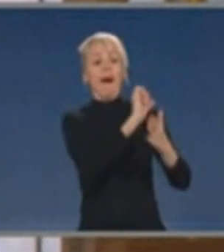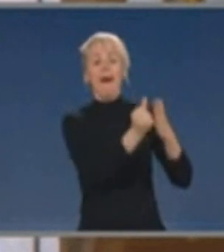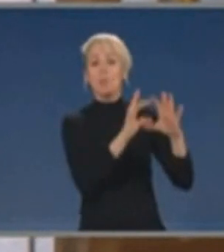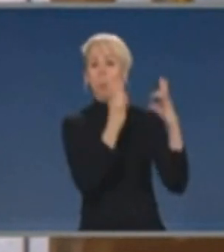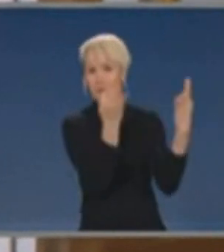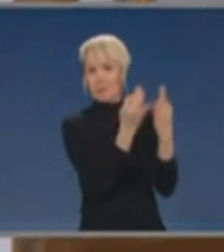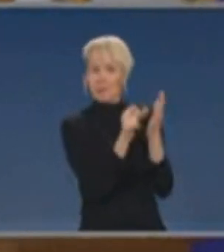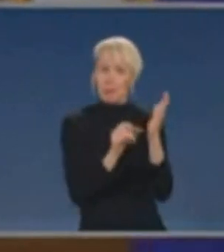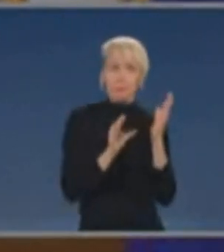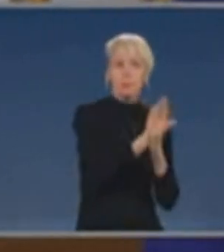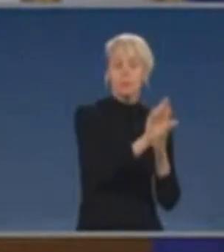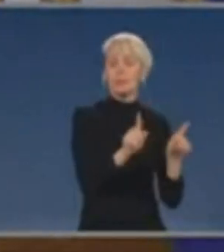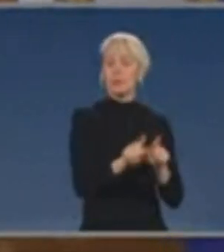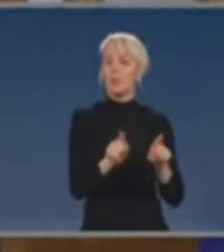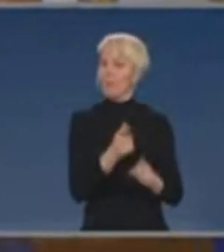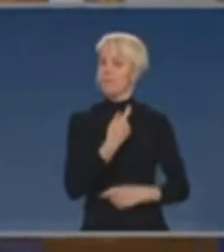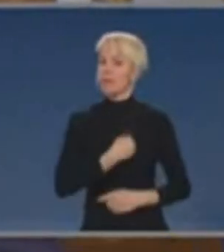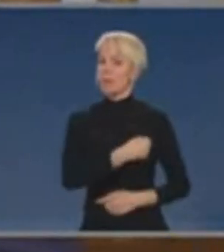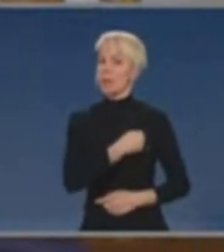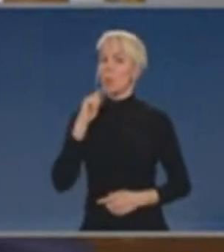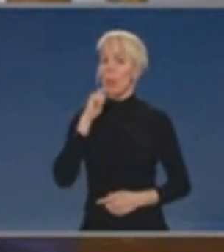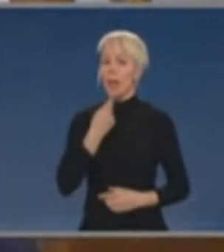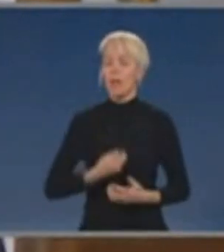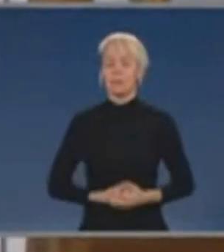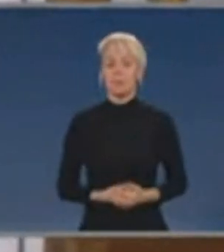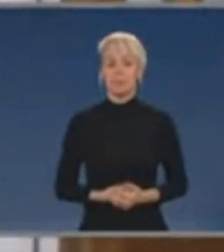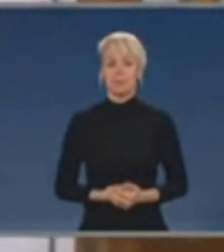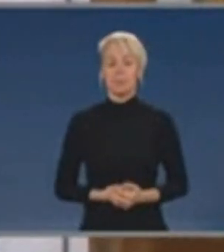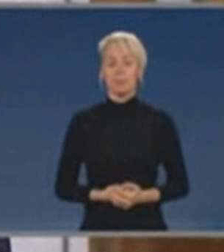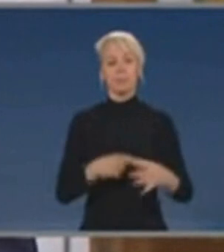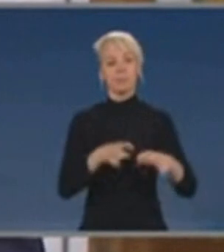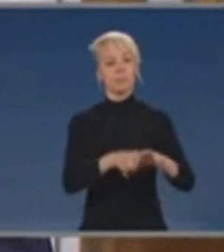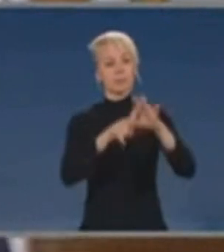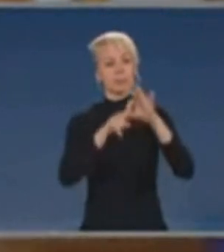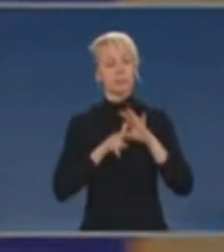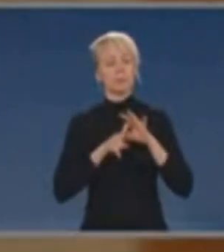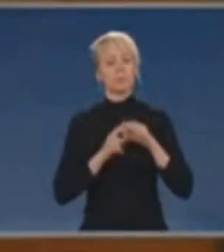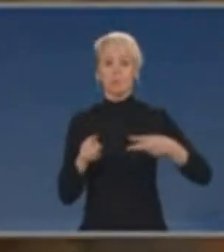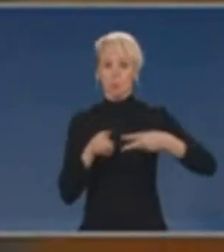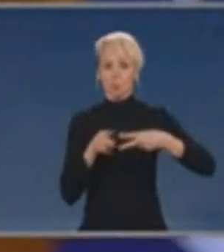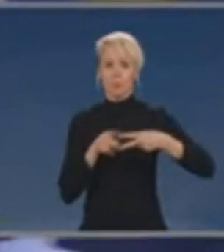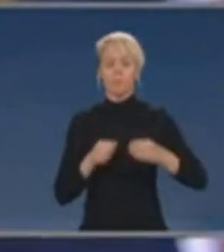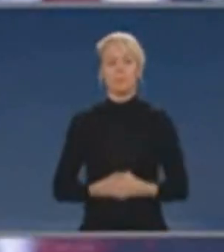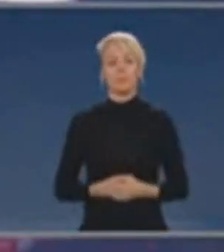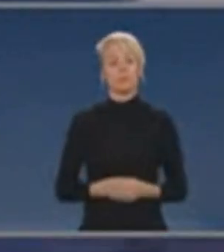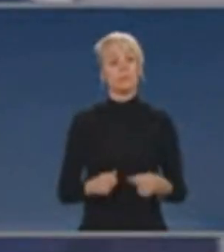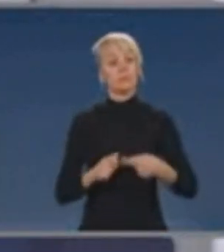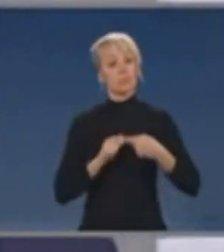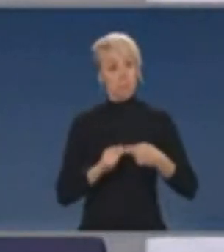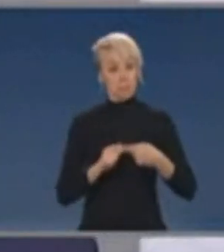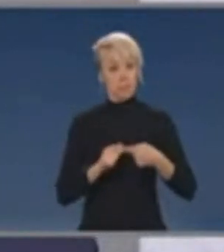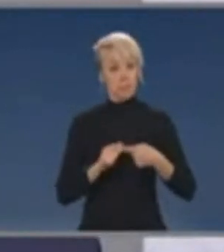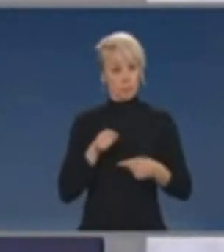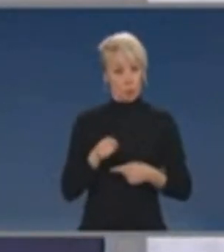regional arts organisations. Today's announcement, I've got one for each of you if you don't mind. Prime Minister, are you concerned that this will